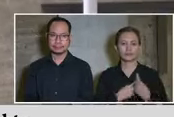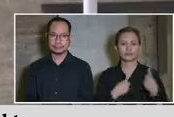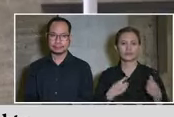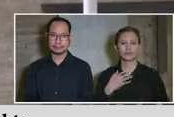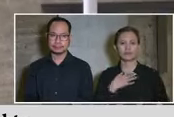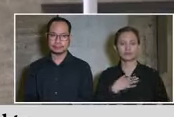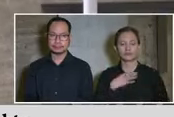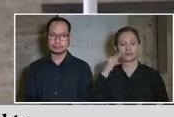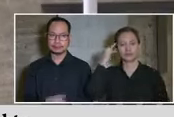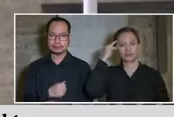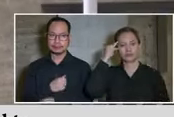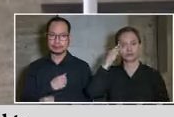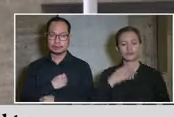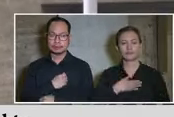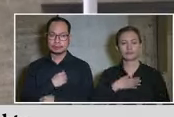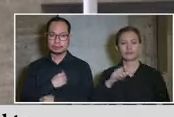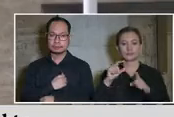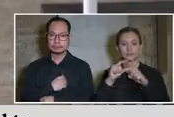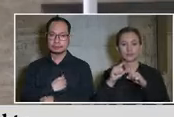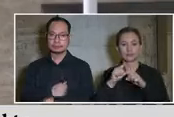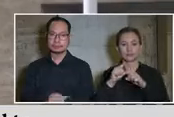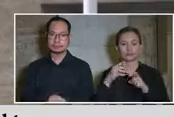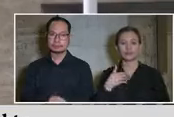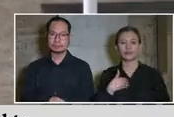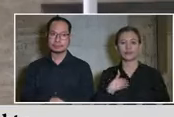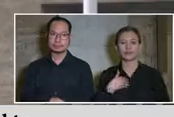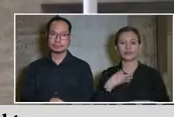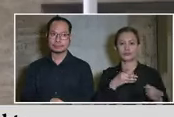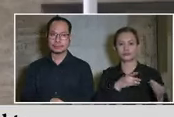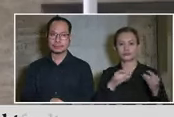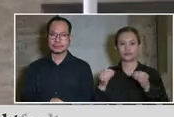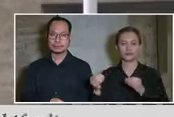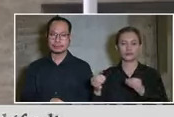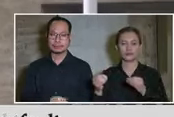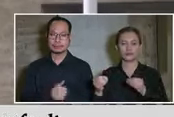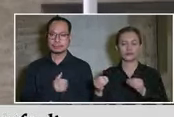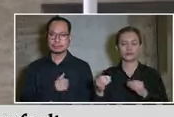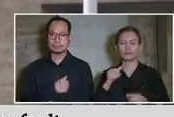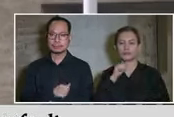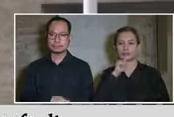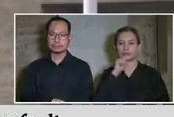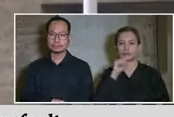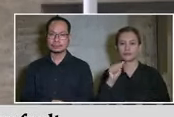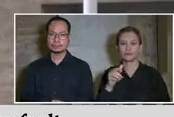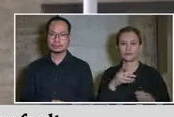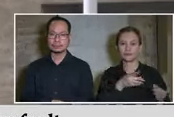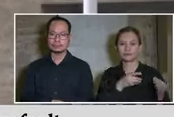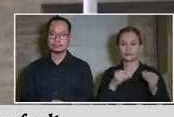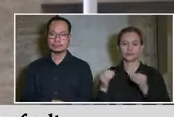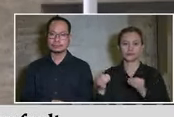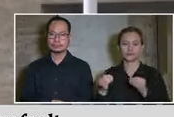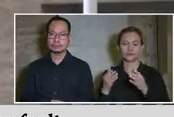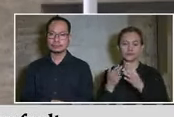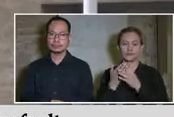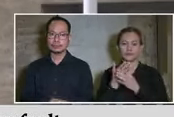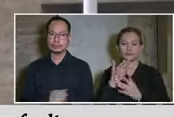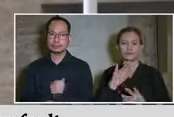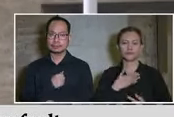sinned in my thoughts and in my words, in what I have done and in what I have failed to